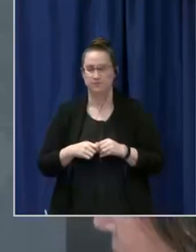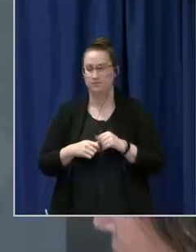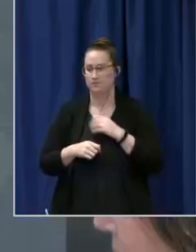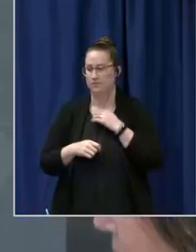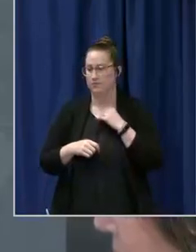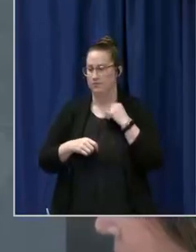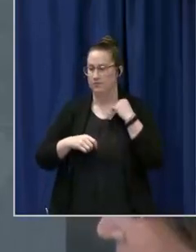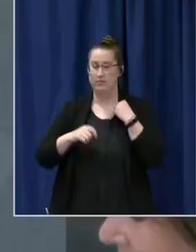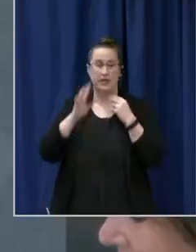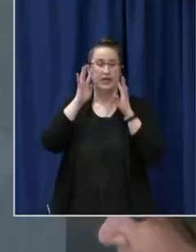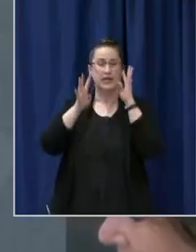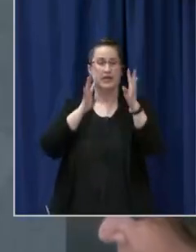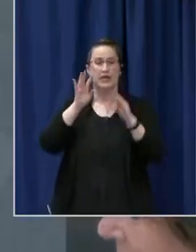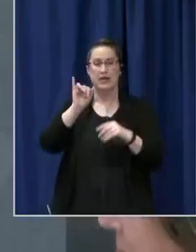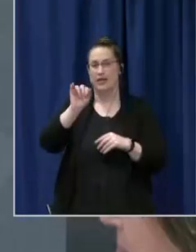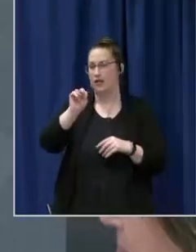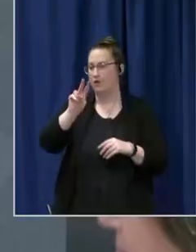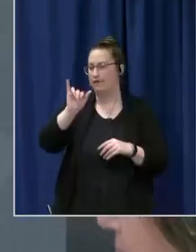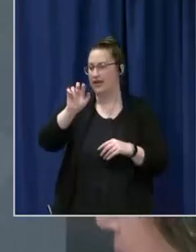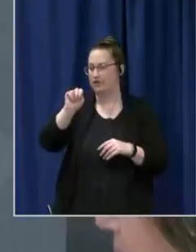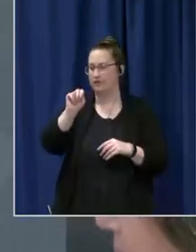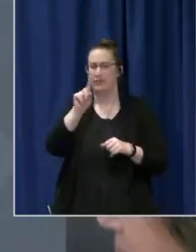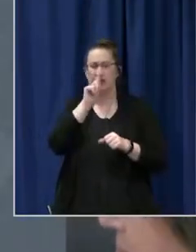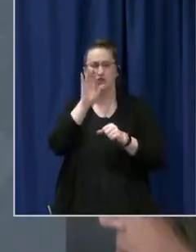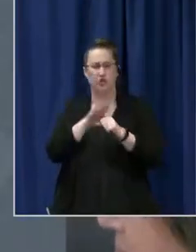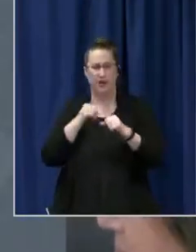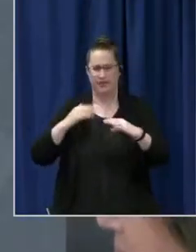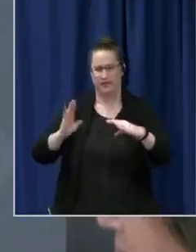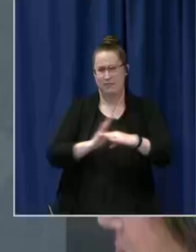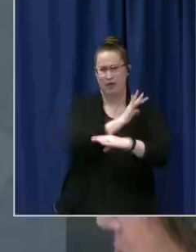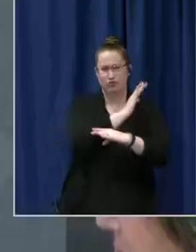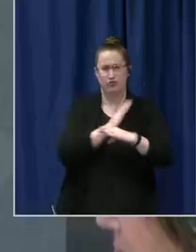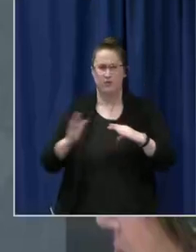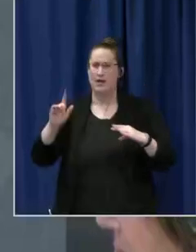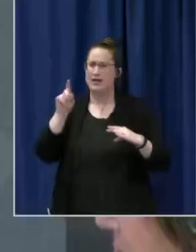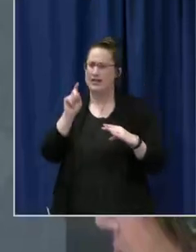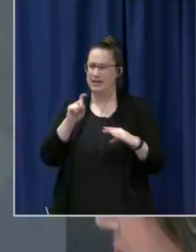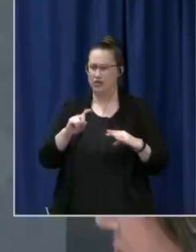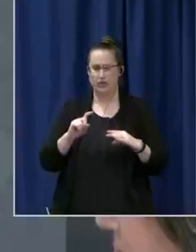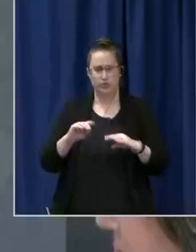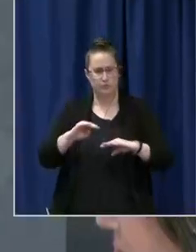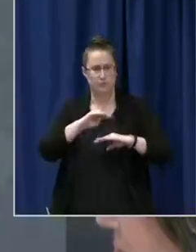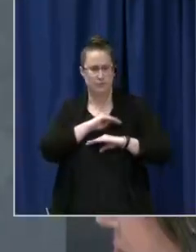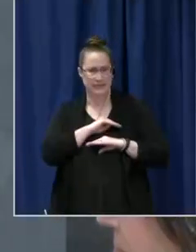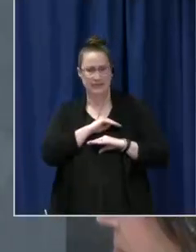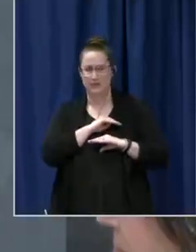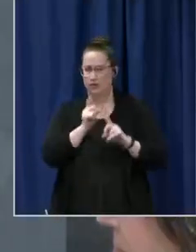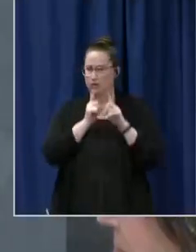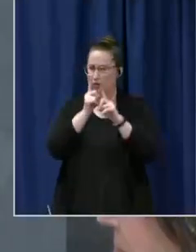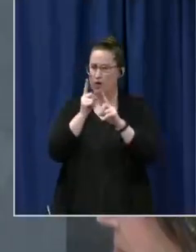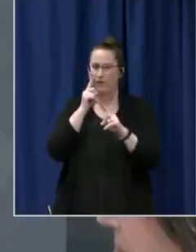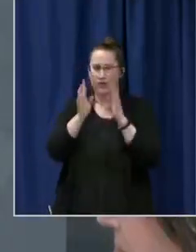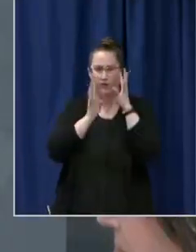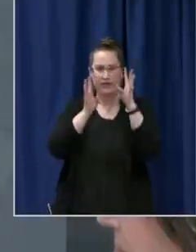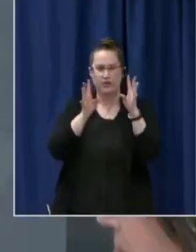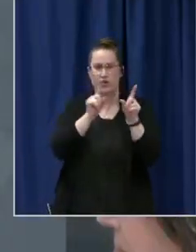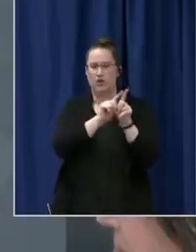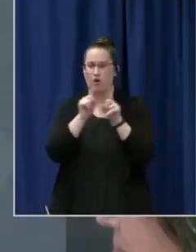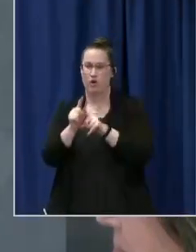Innovation, ensuring that we have the spectrum necessary to meet the thirst for innovation and that we maintain U.S.